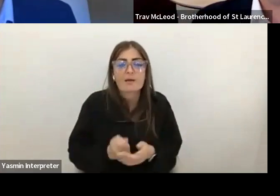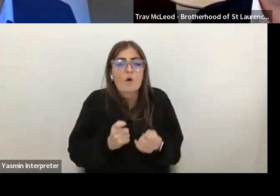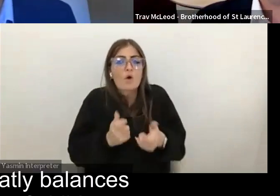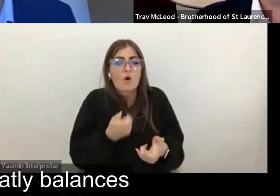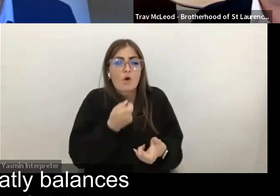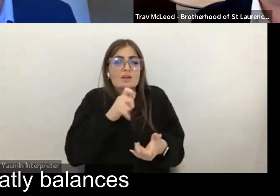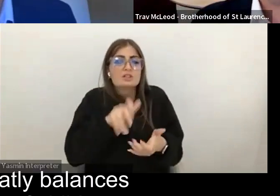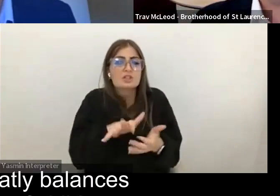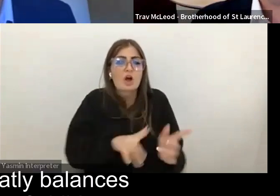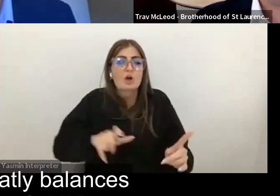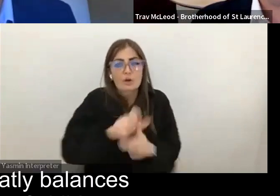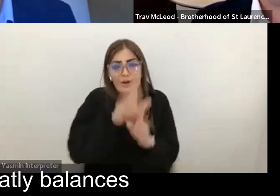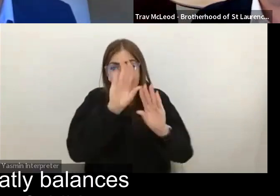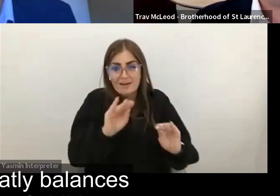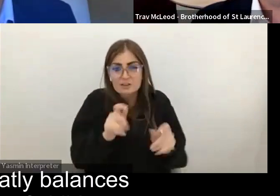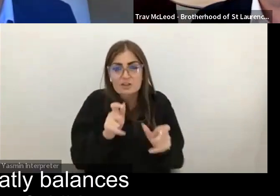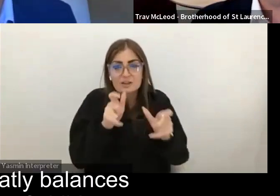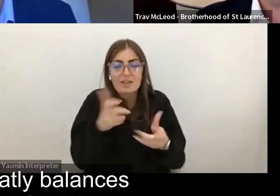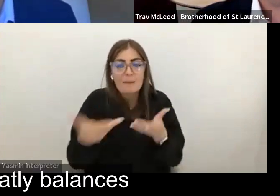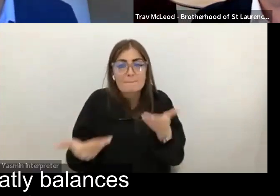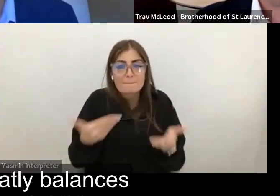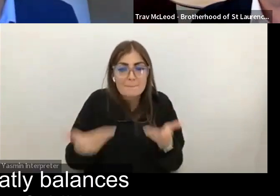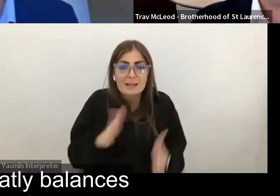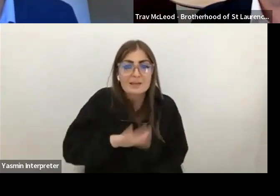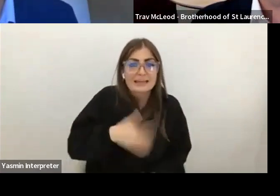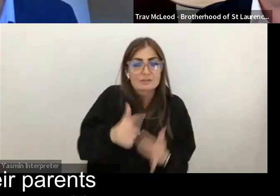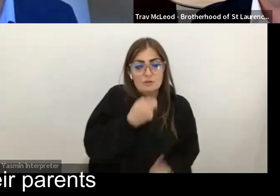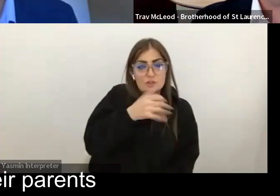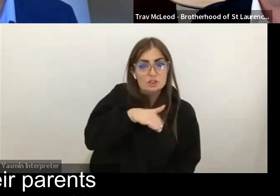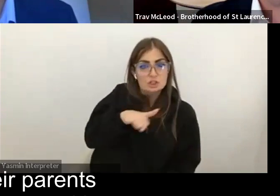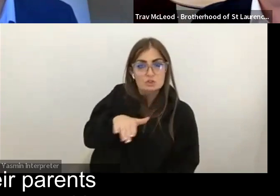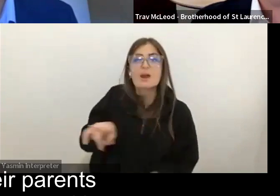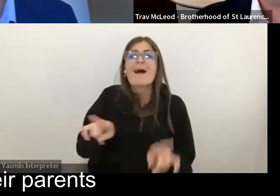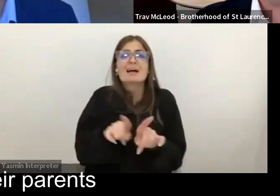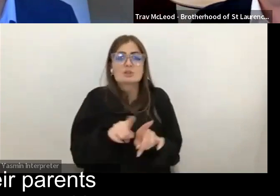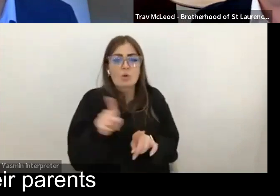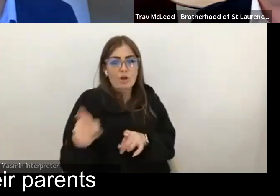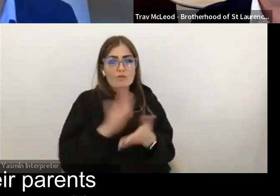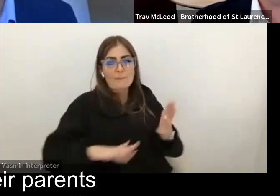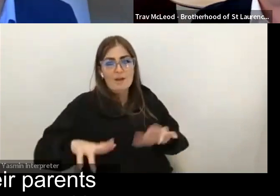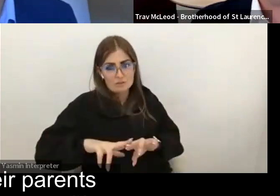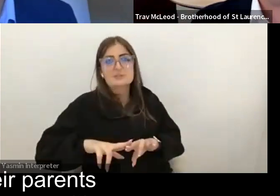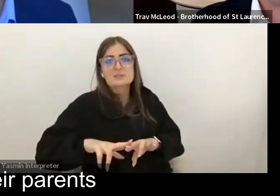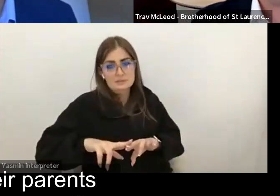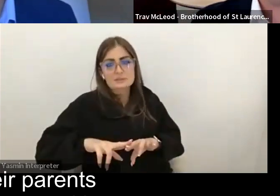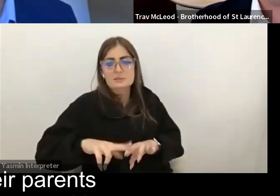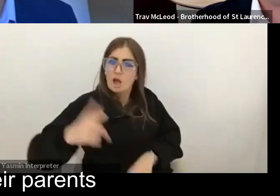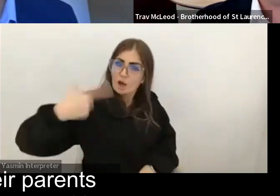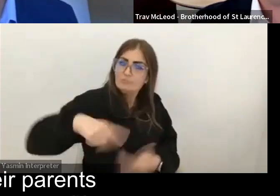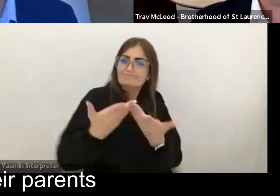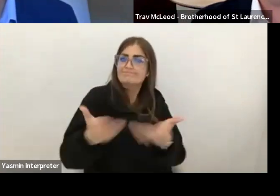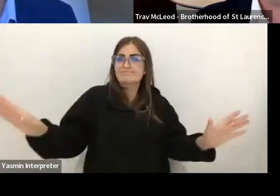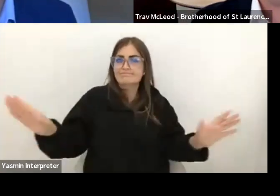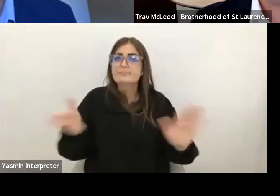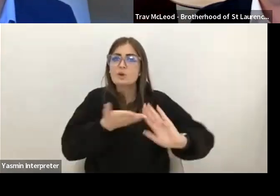care that really neatly balances the interests of children and of their parents and wider